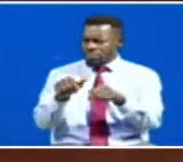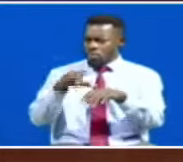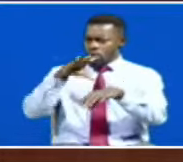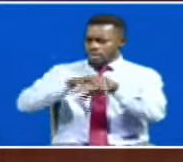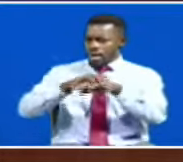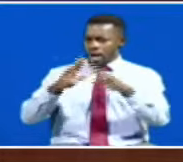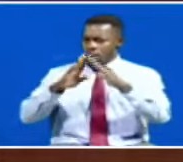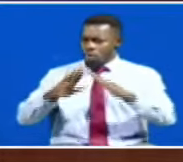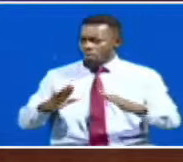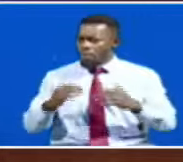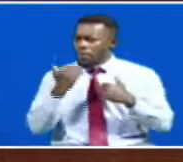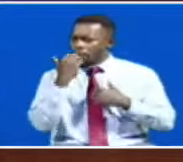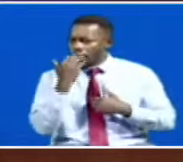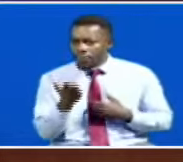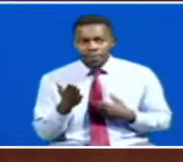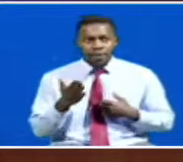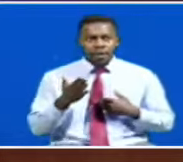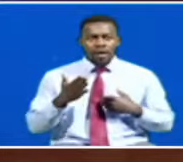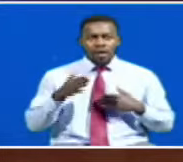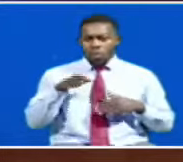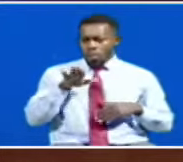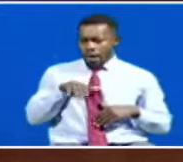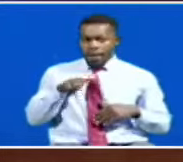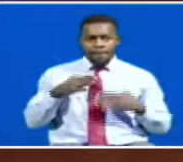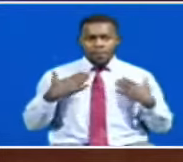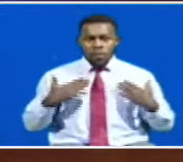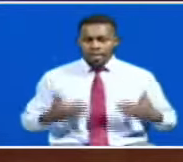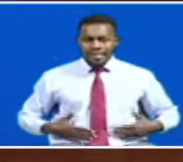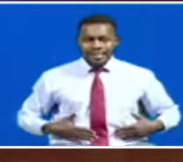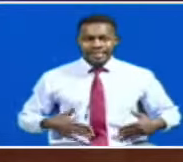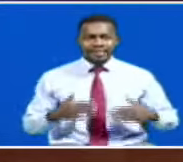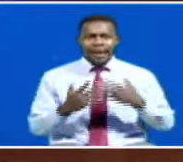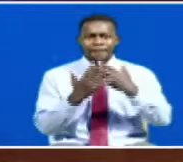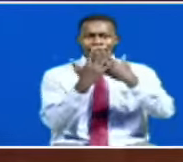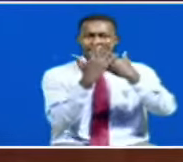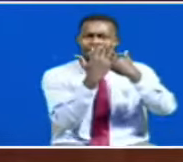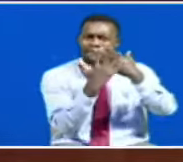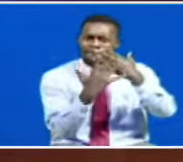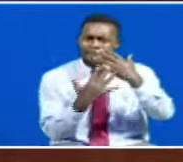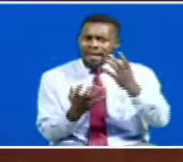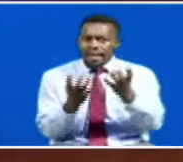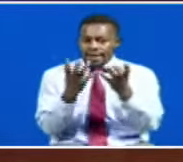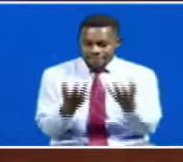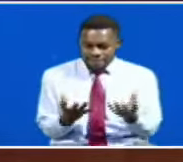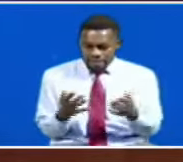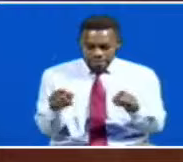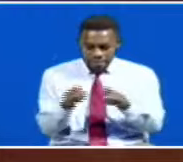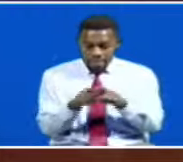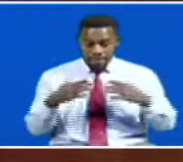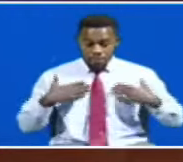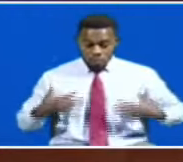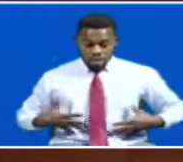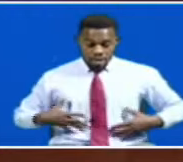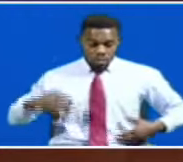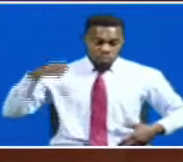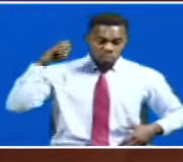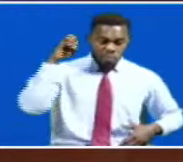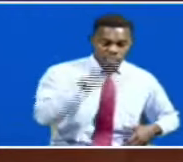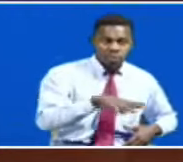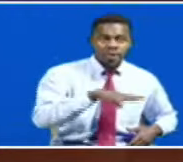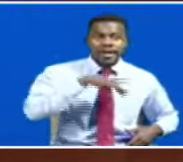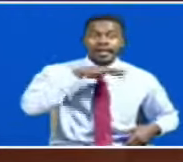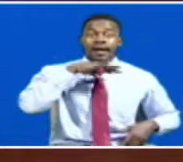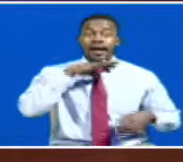house with a woman's body that was chopped into pieces and stuffed into garbage bags. Police officers rushed to the